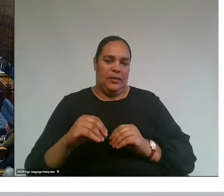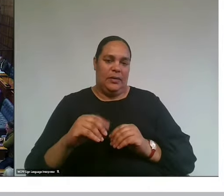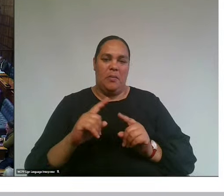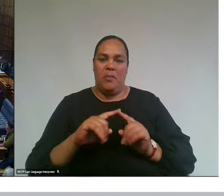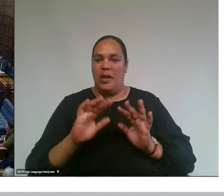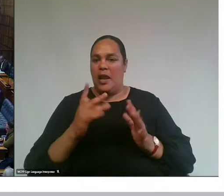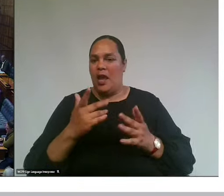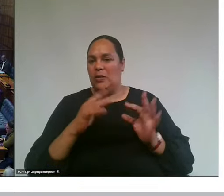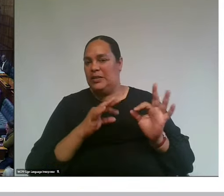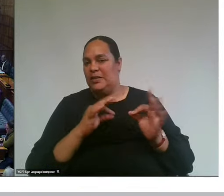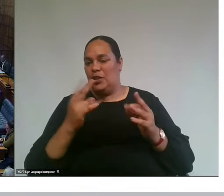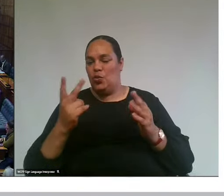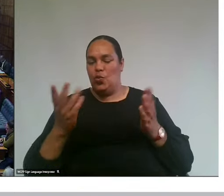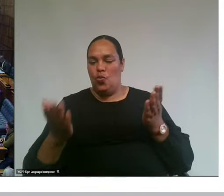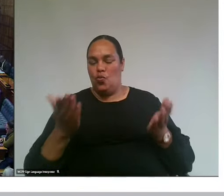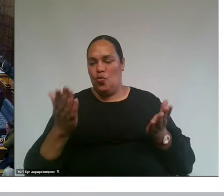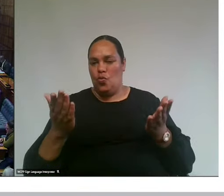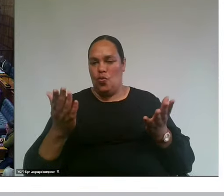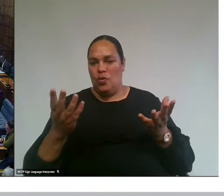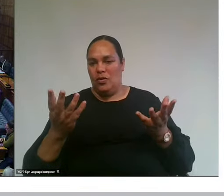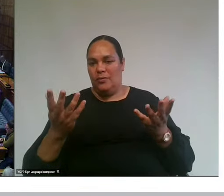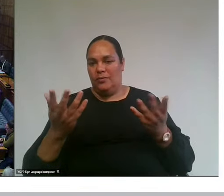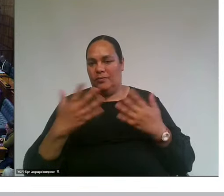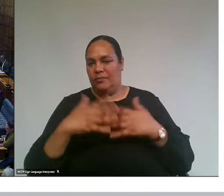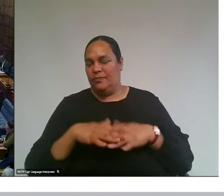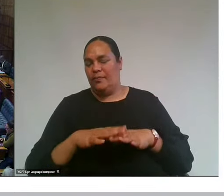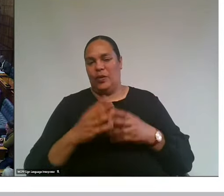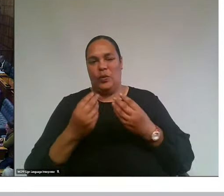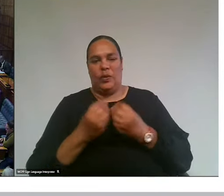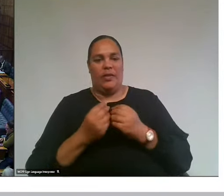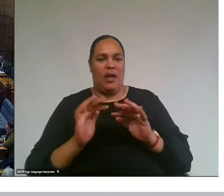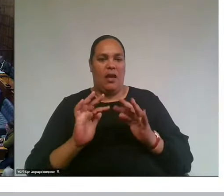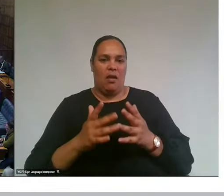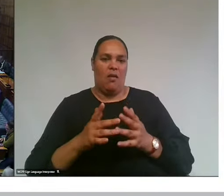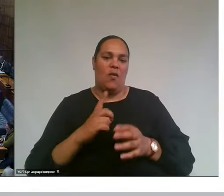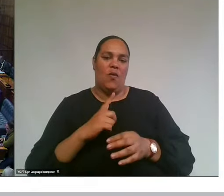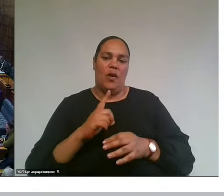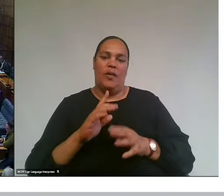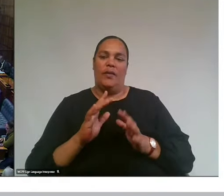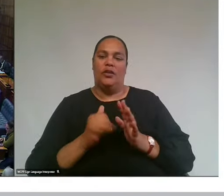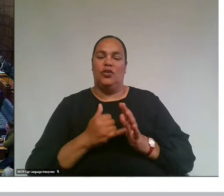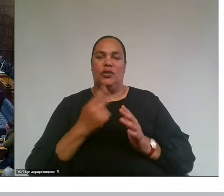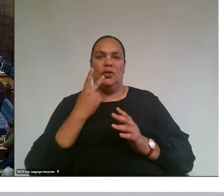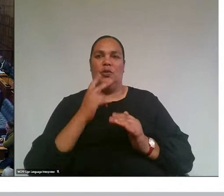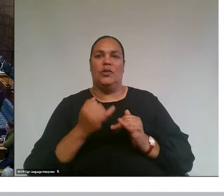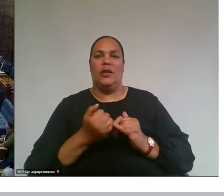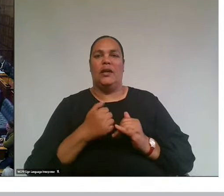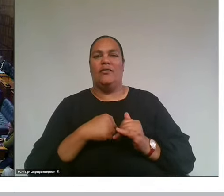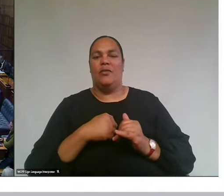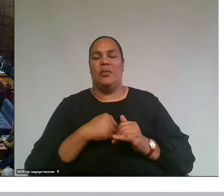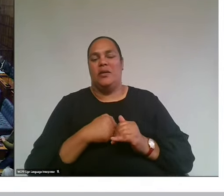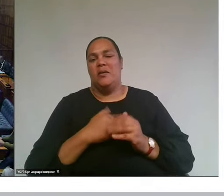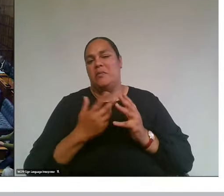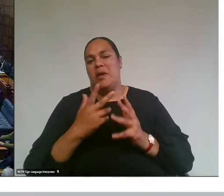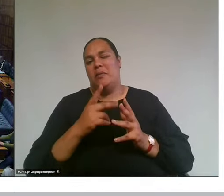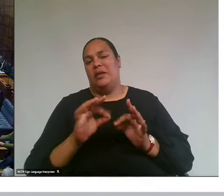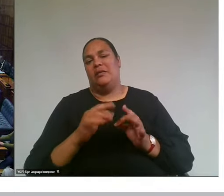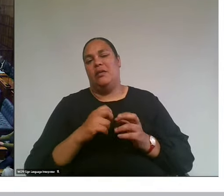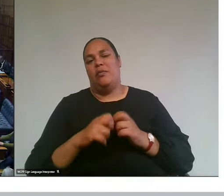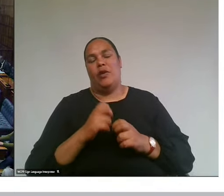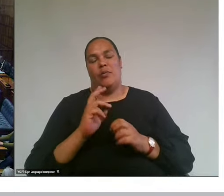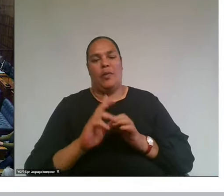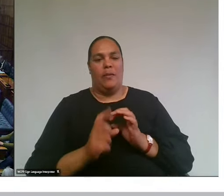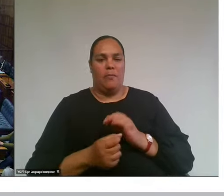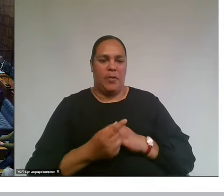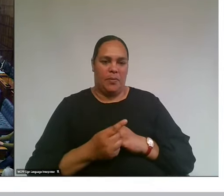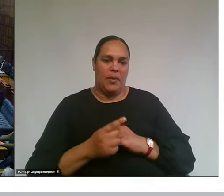how do we bring these two uh together it it's just uh seems to me as if it might be somewhat problematic